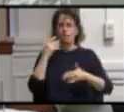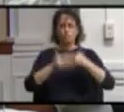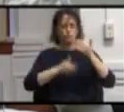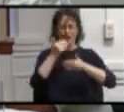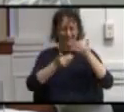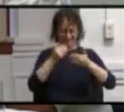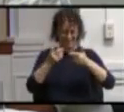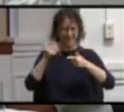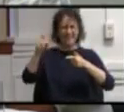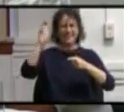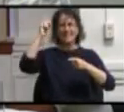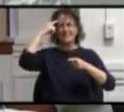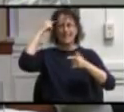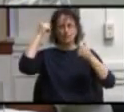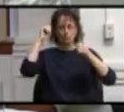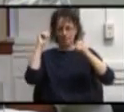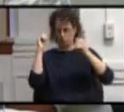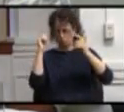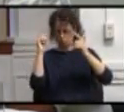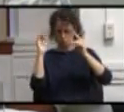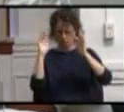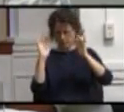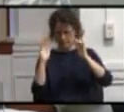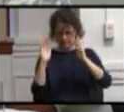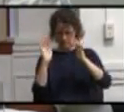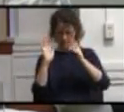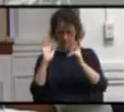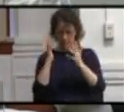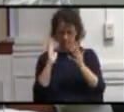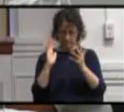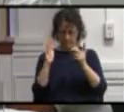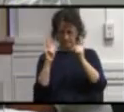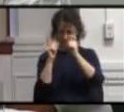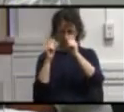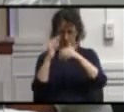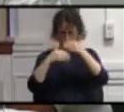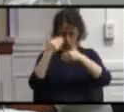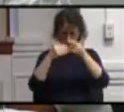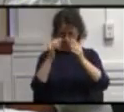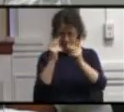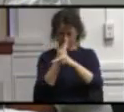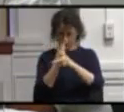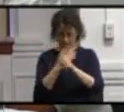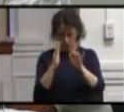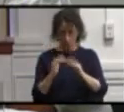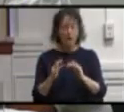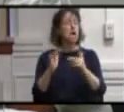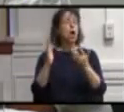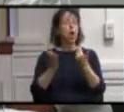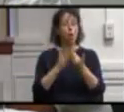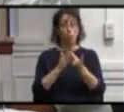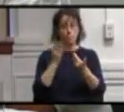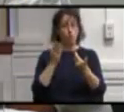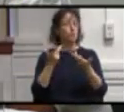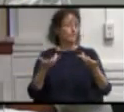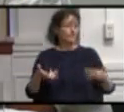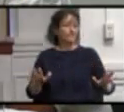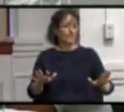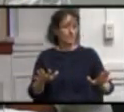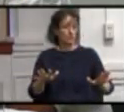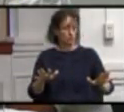is in a relative agreement on how the process is going to work. And we should be hearing